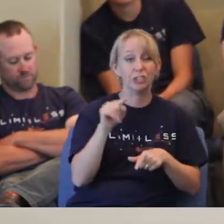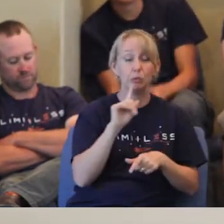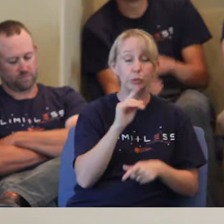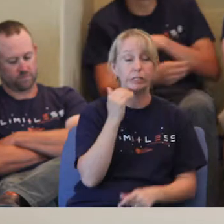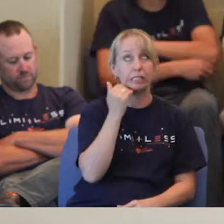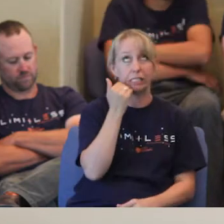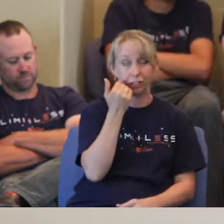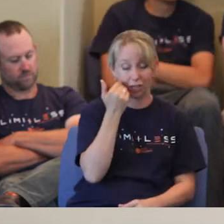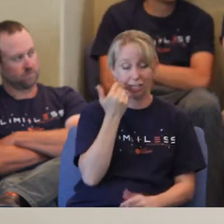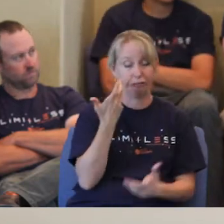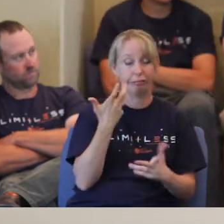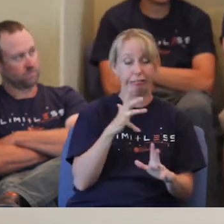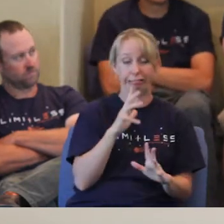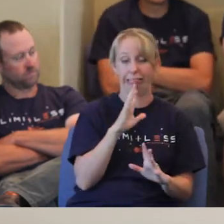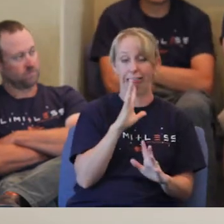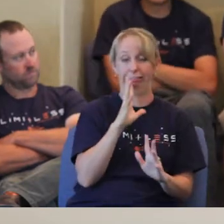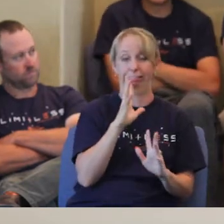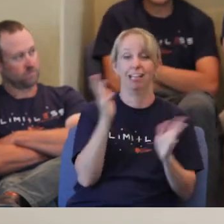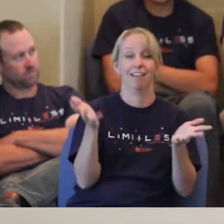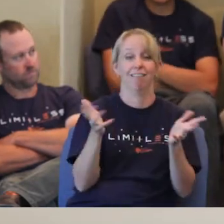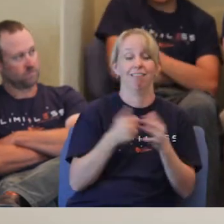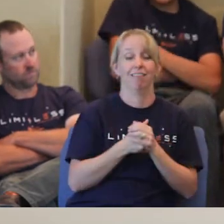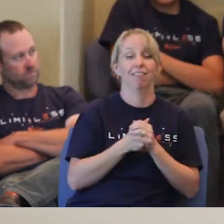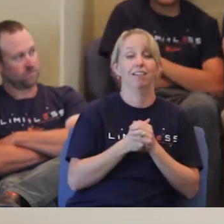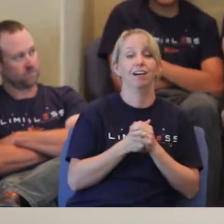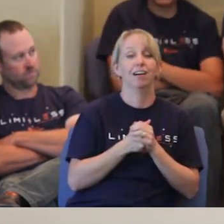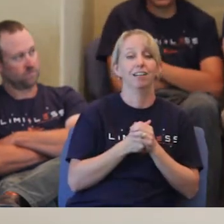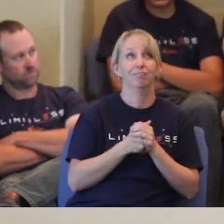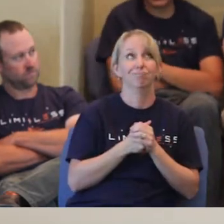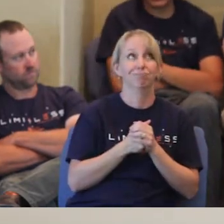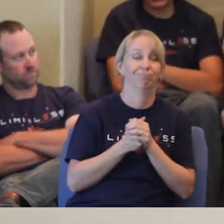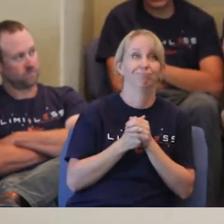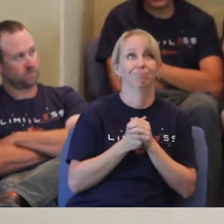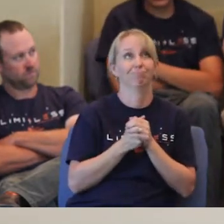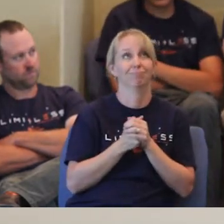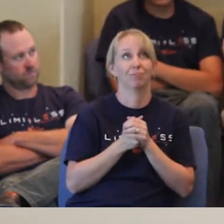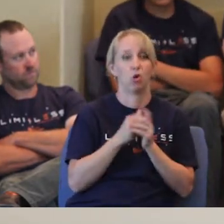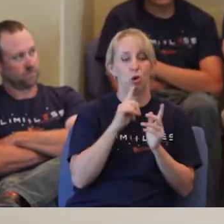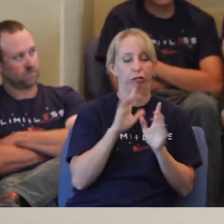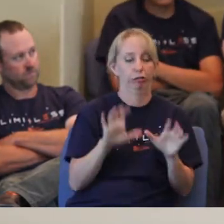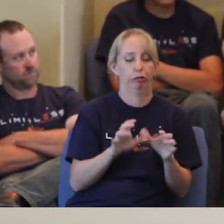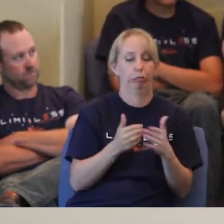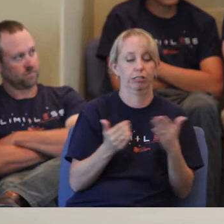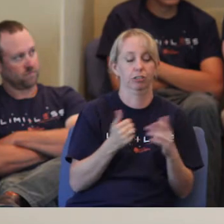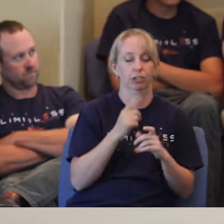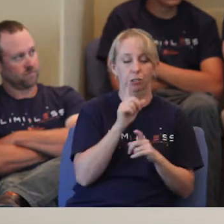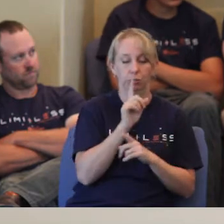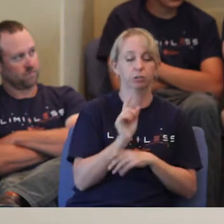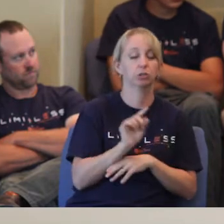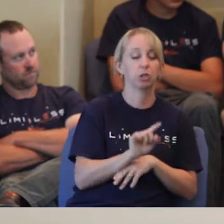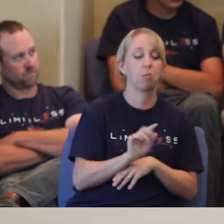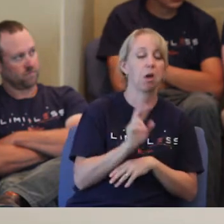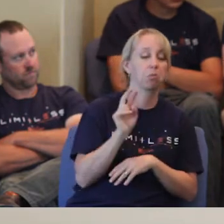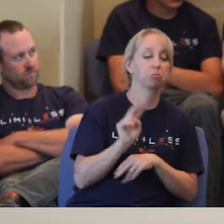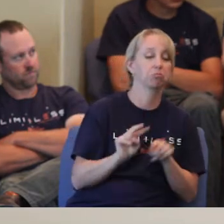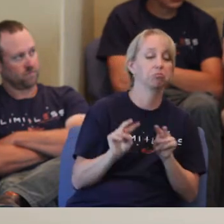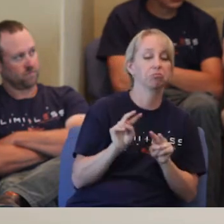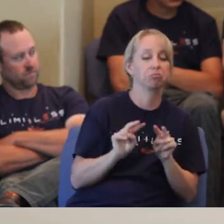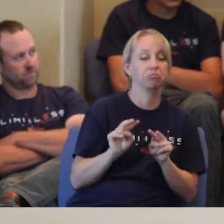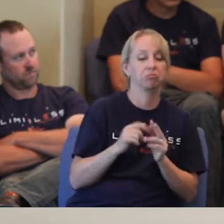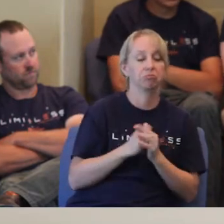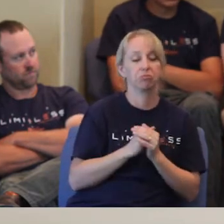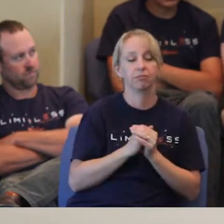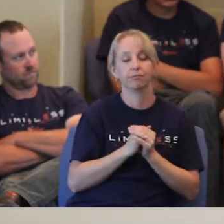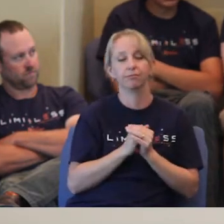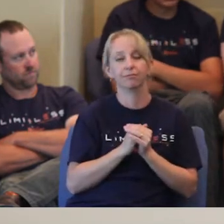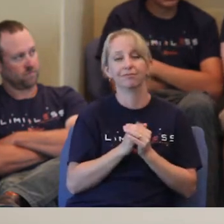like to say much or really do much. So she'd come out, she'd watch us for a bit,